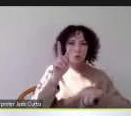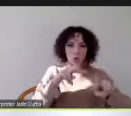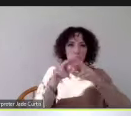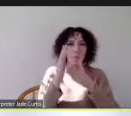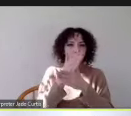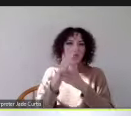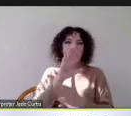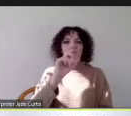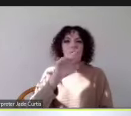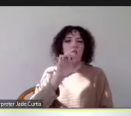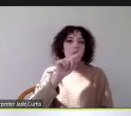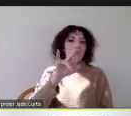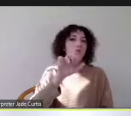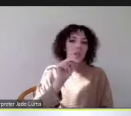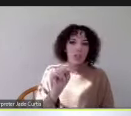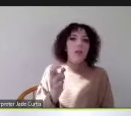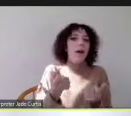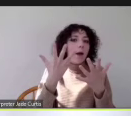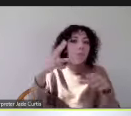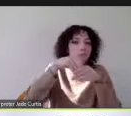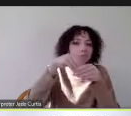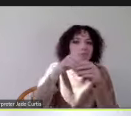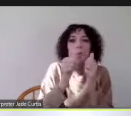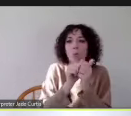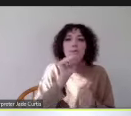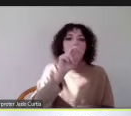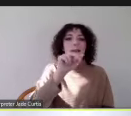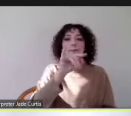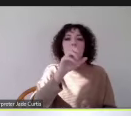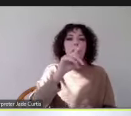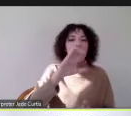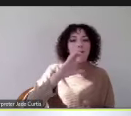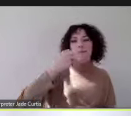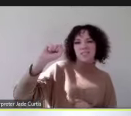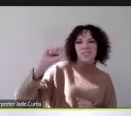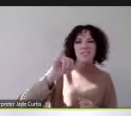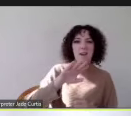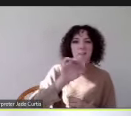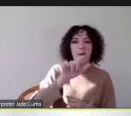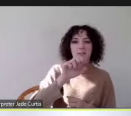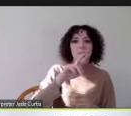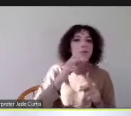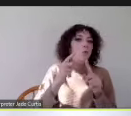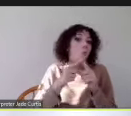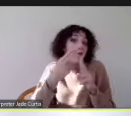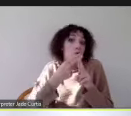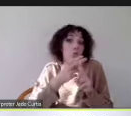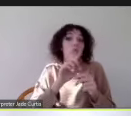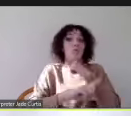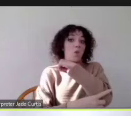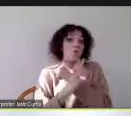concentrations of either total or antibiotic-resistant target bacteria when we use wastewater irrigation compared to